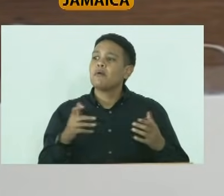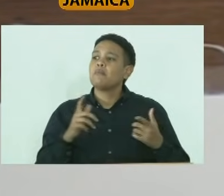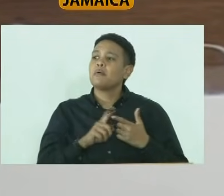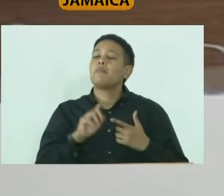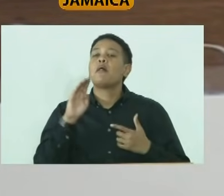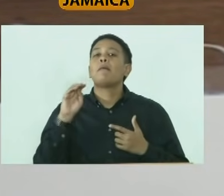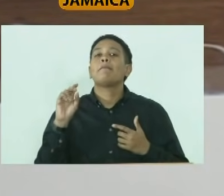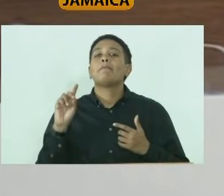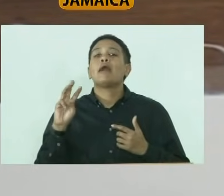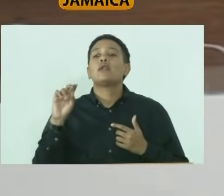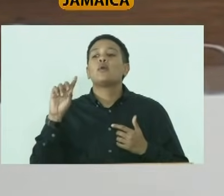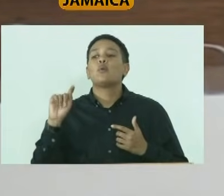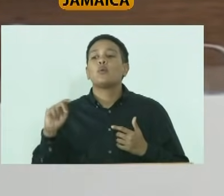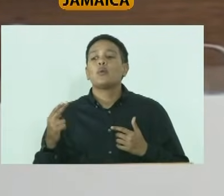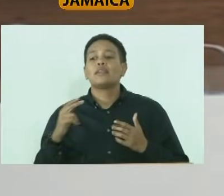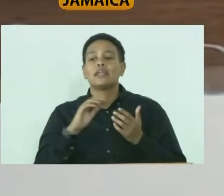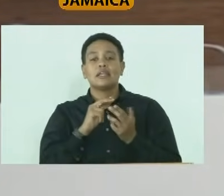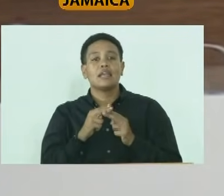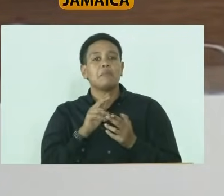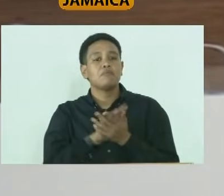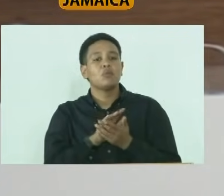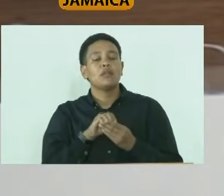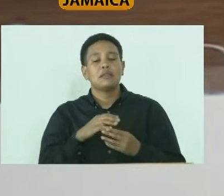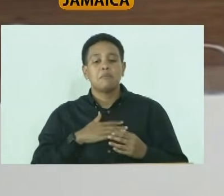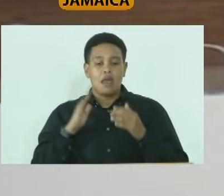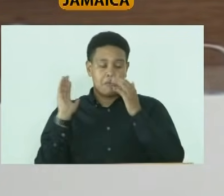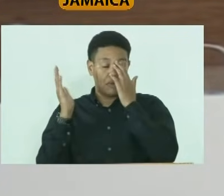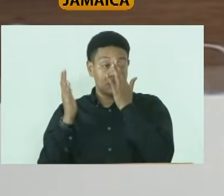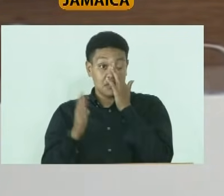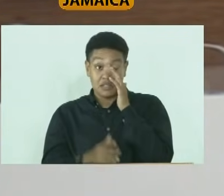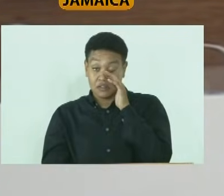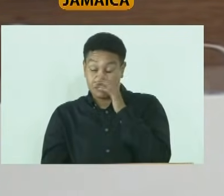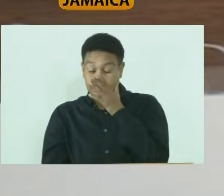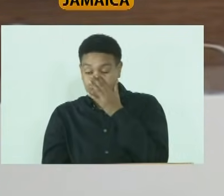and the name of the school, it's in my presentation.